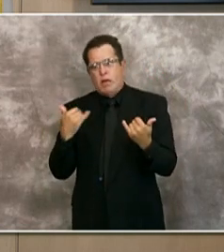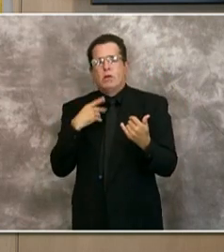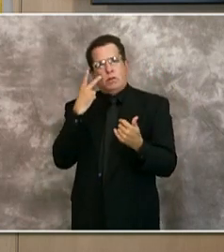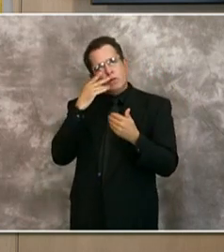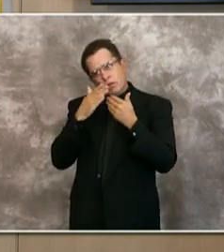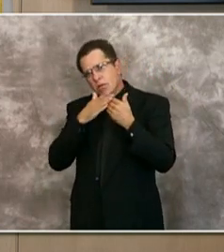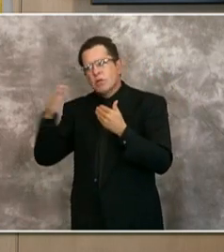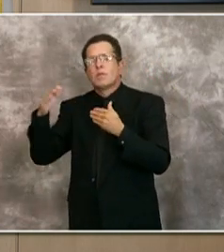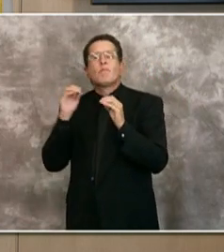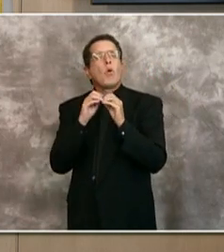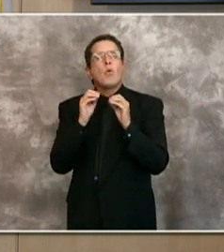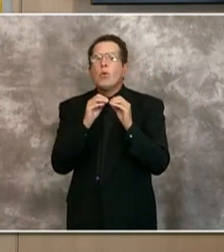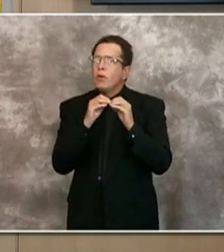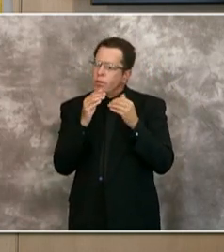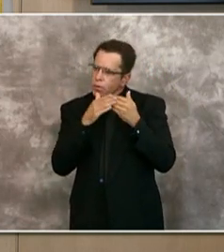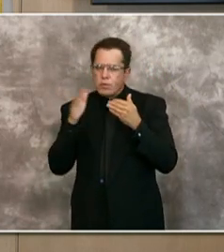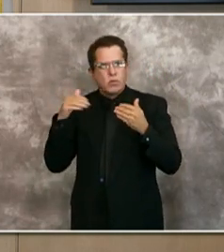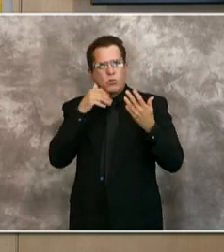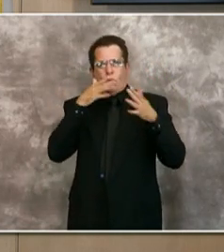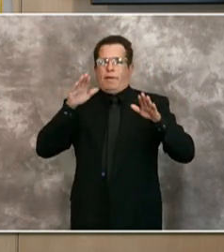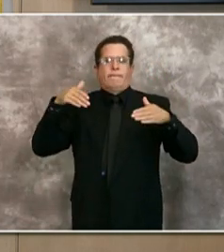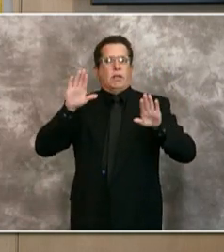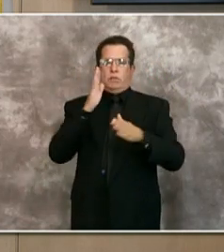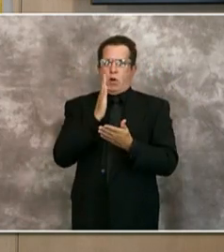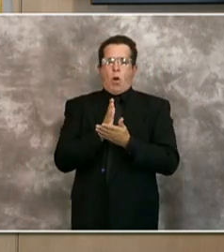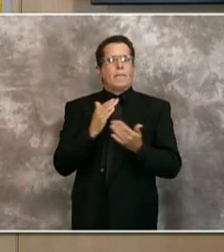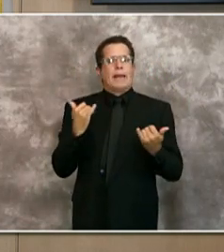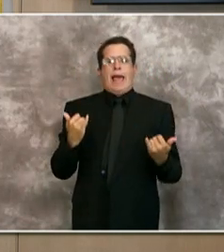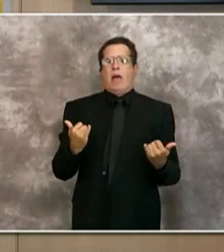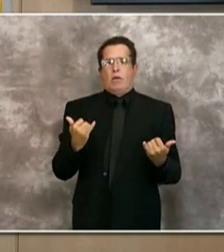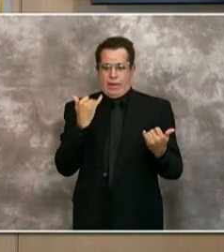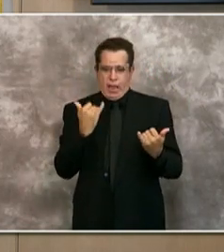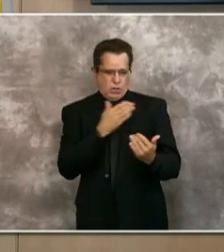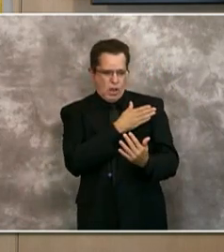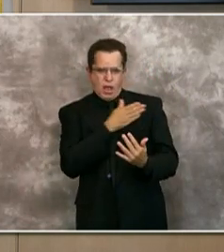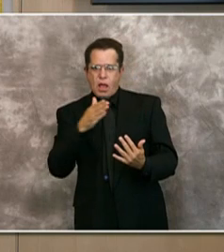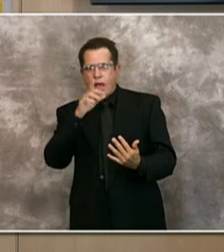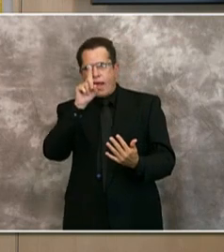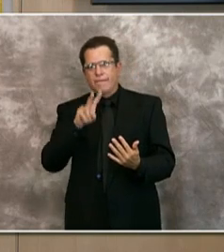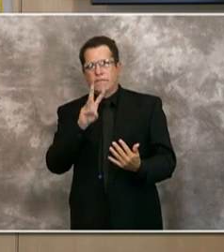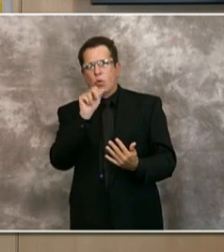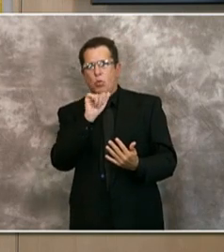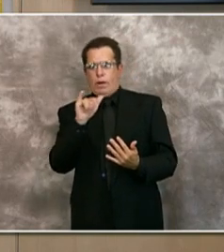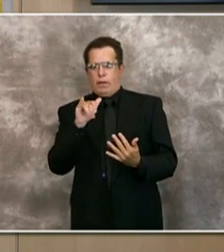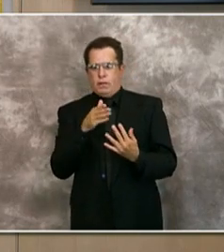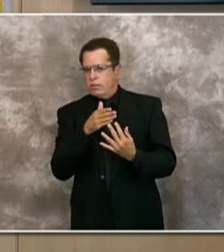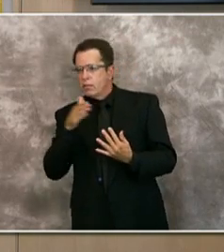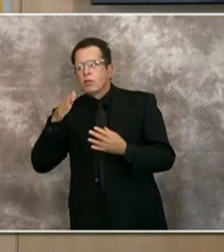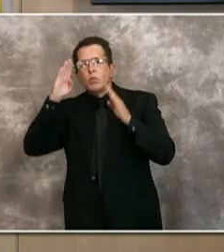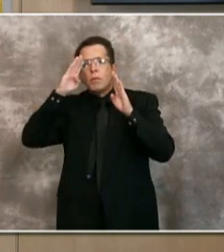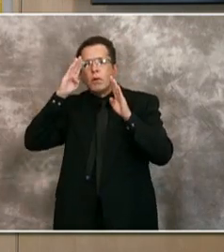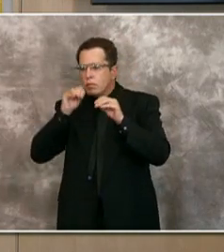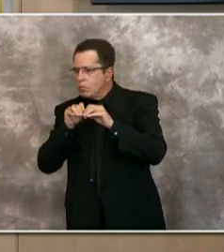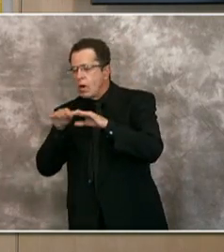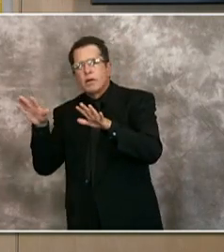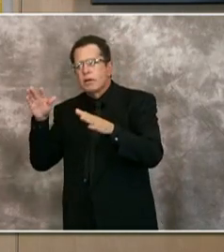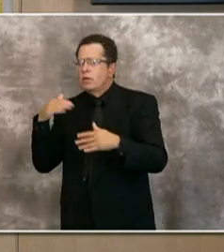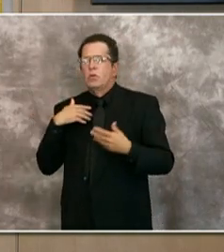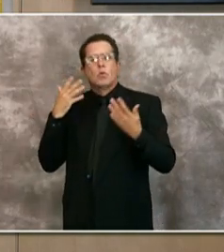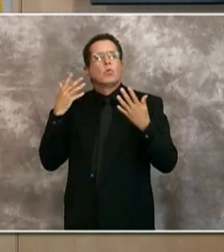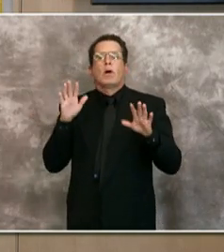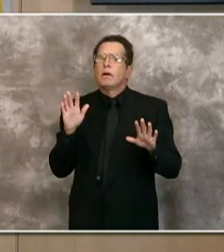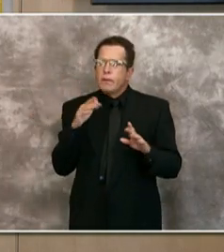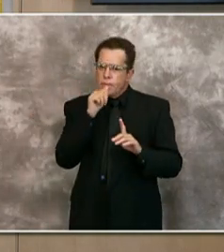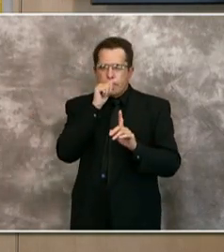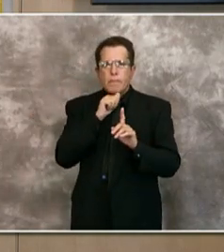through. We don't want to lose our will and our focus halfway into this and get ourselves in a bad situation, and so we continue